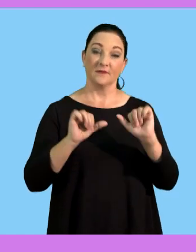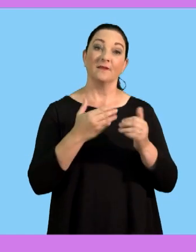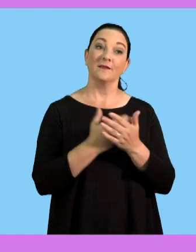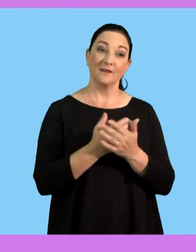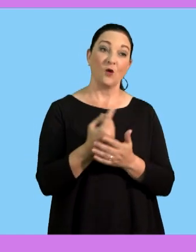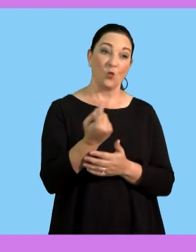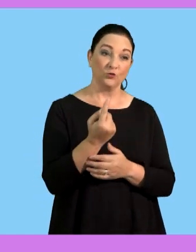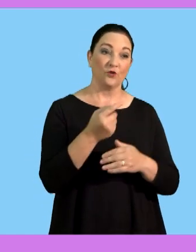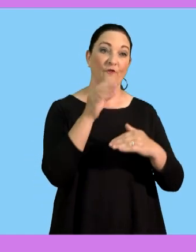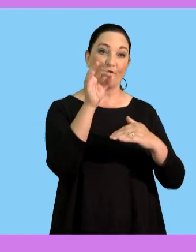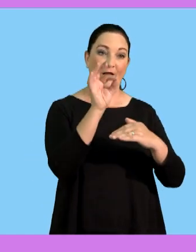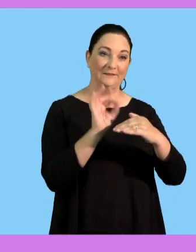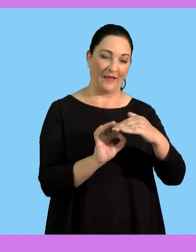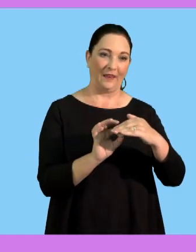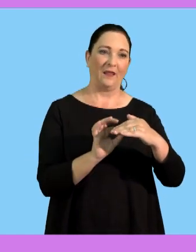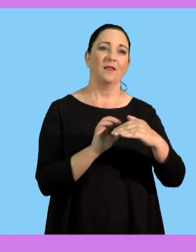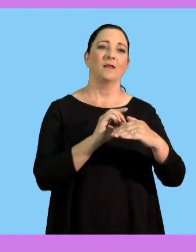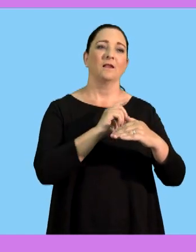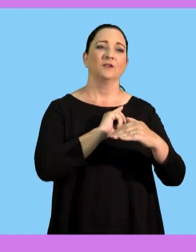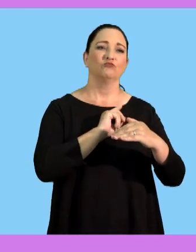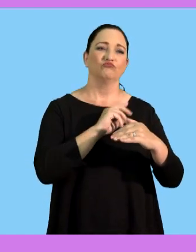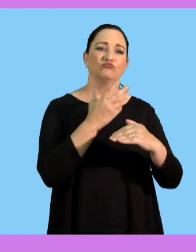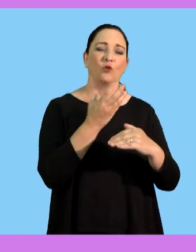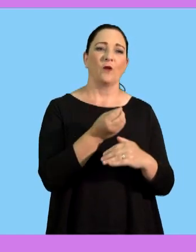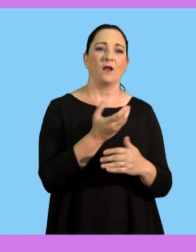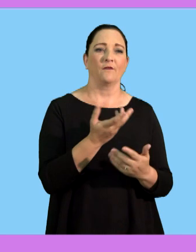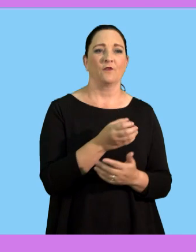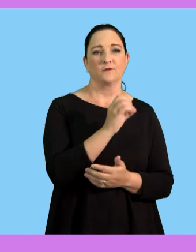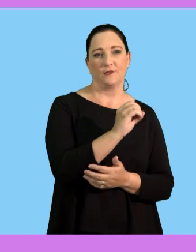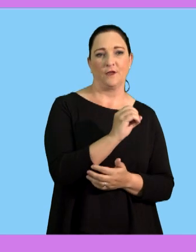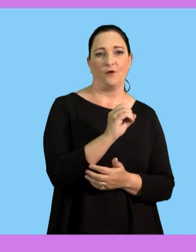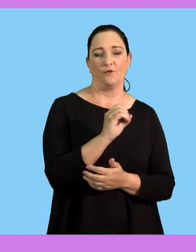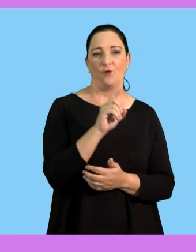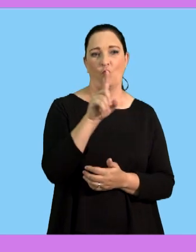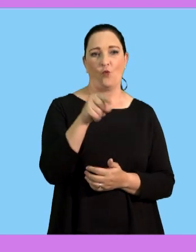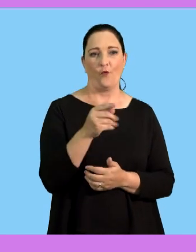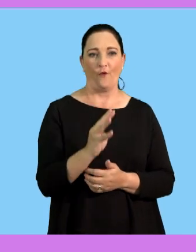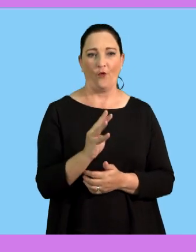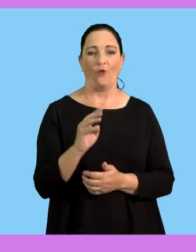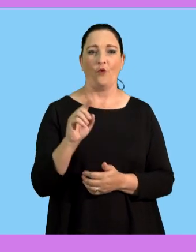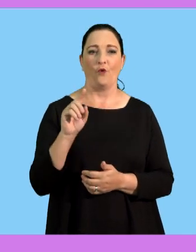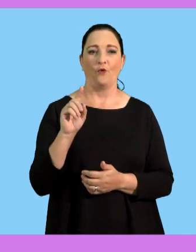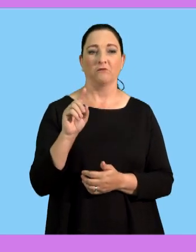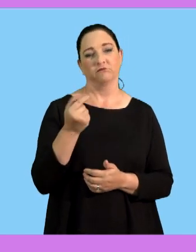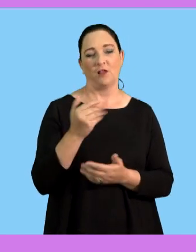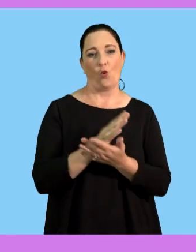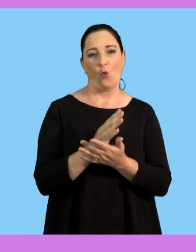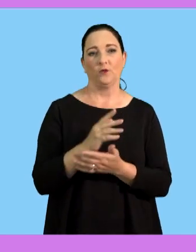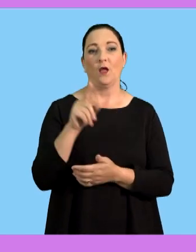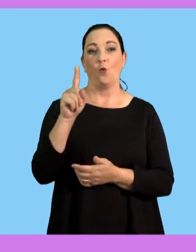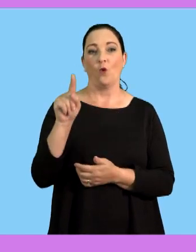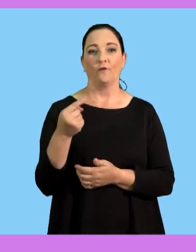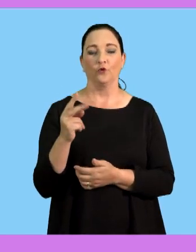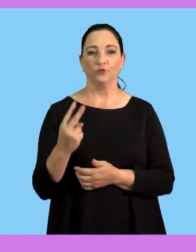also be expressed as a fraction, right? And there we have our common fractions there, starting at 0, 1/4, which is a